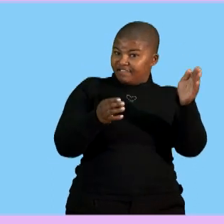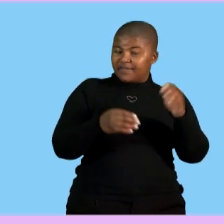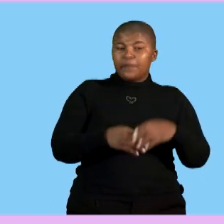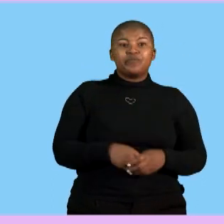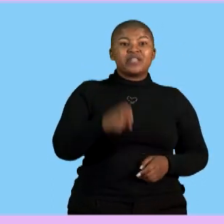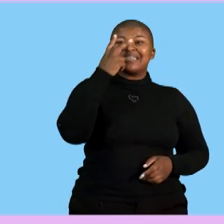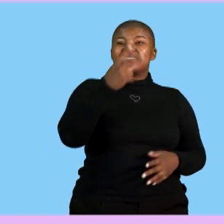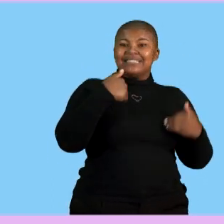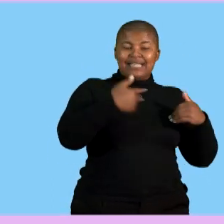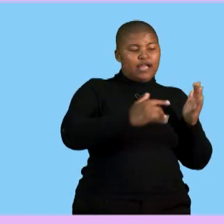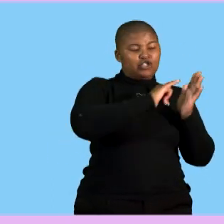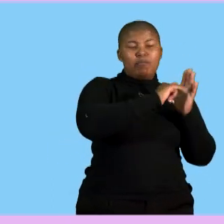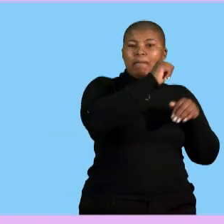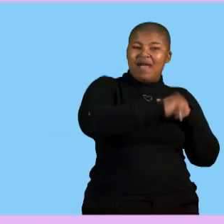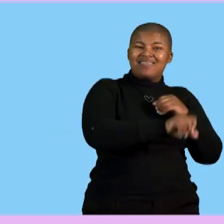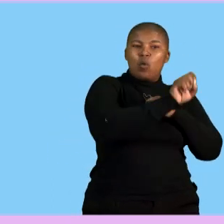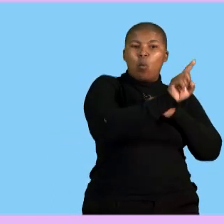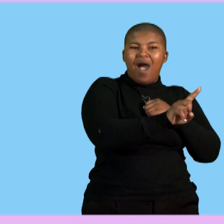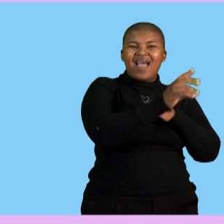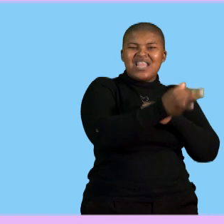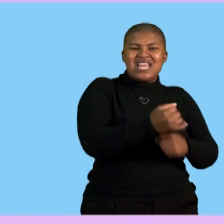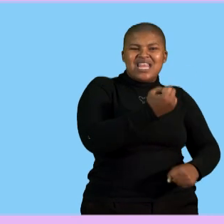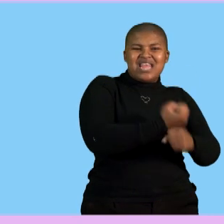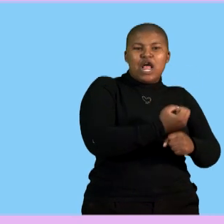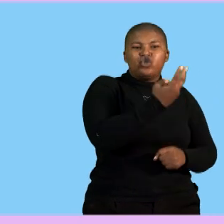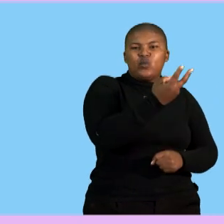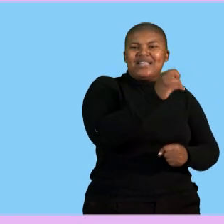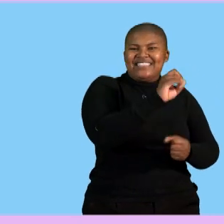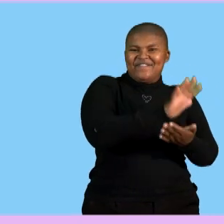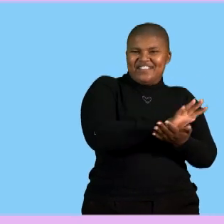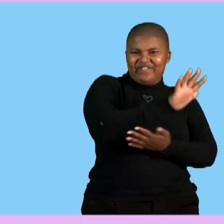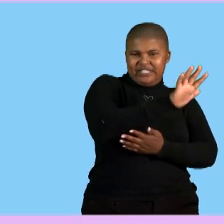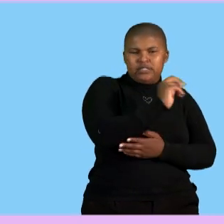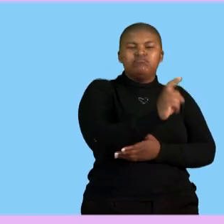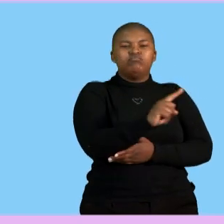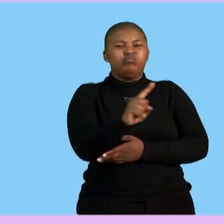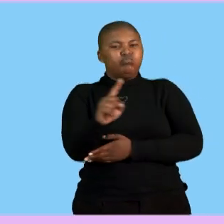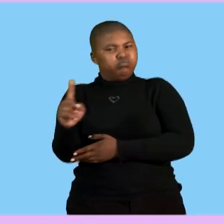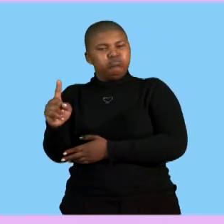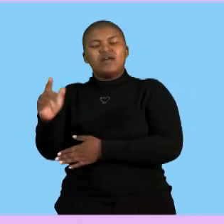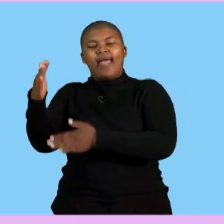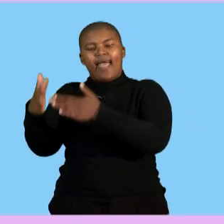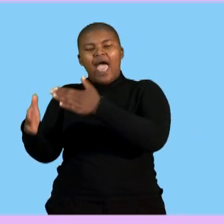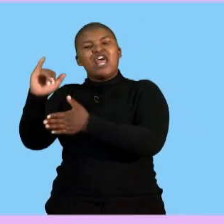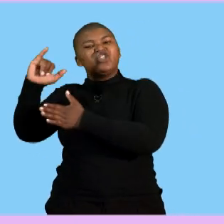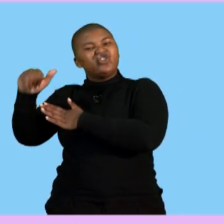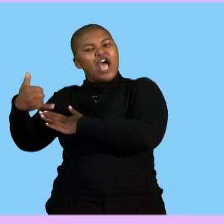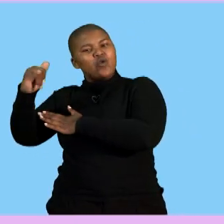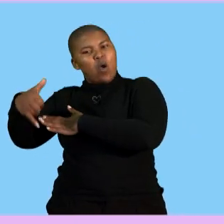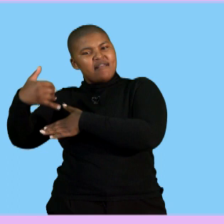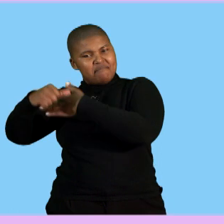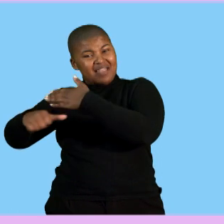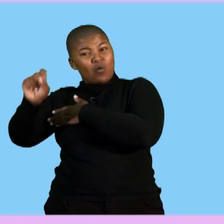2015 and ended at January 2022. The lowest price was